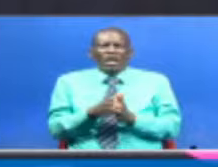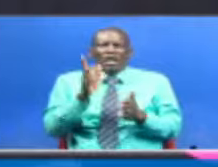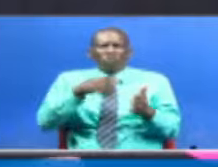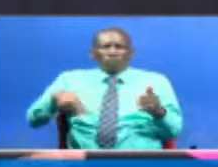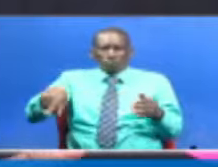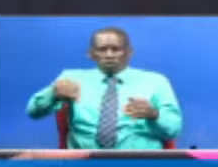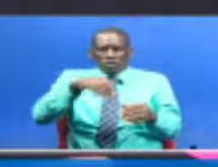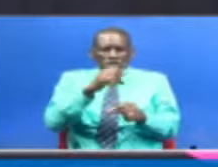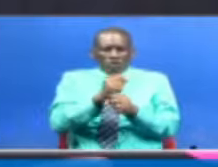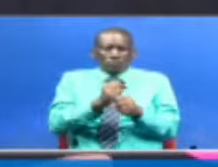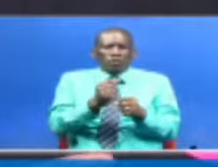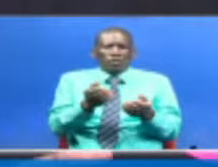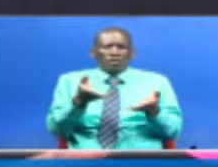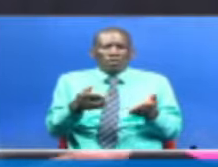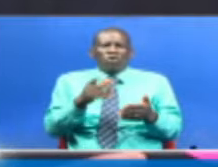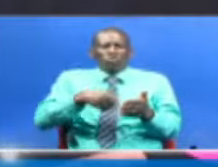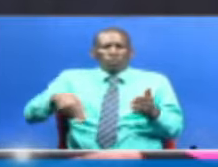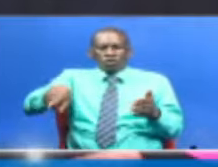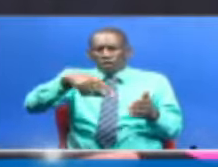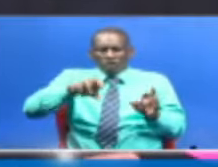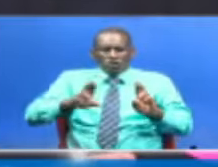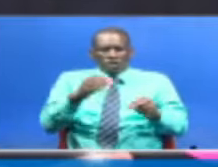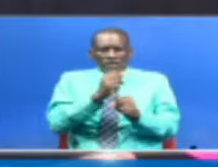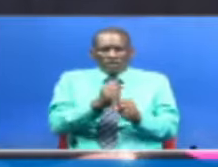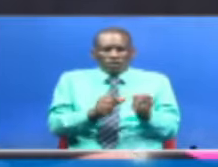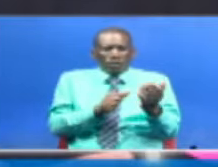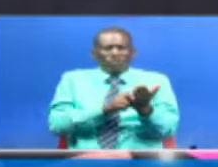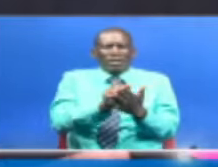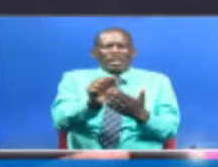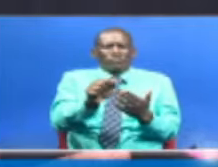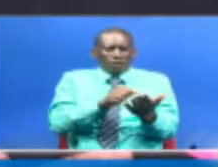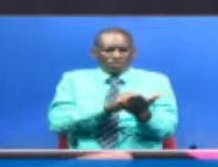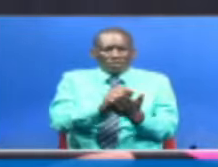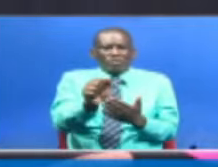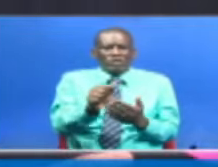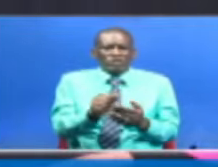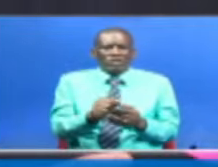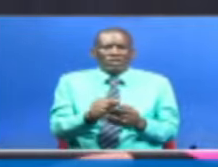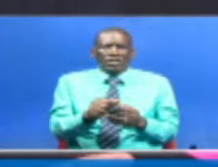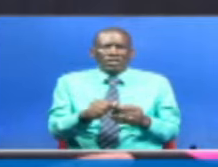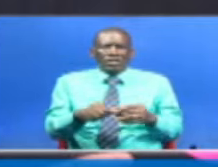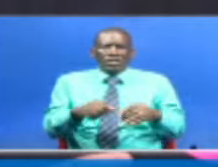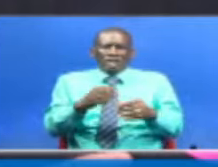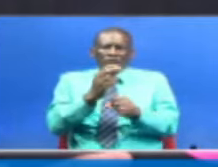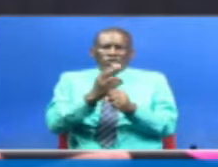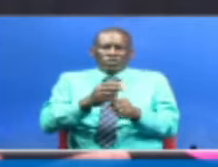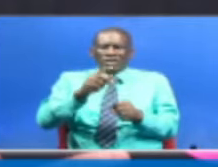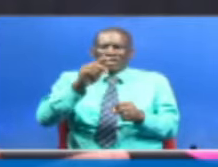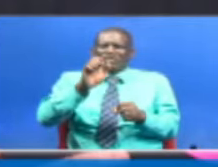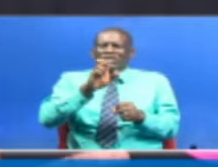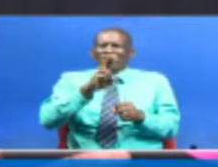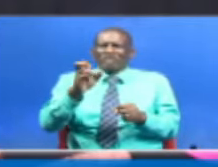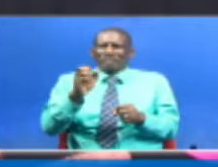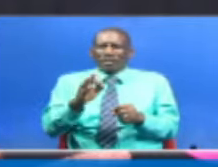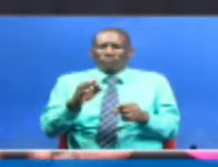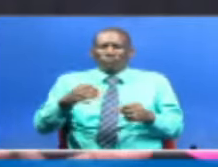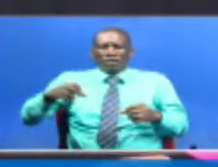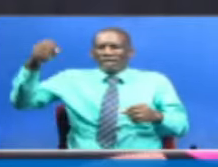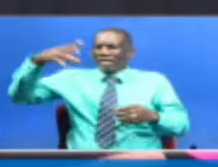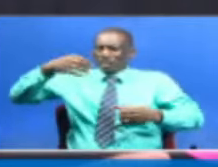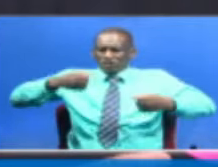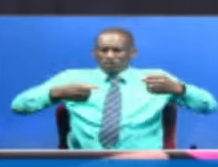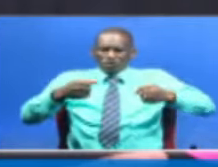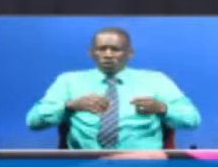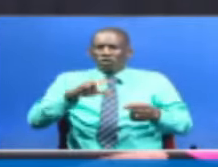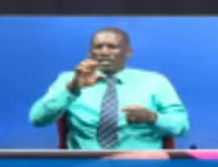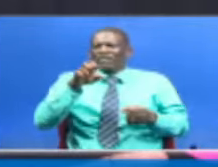we're going to do, or what we've done already, is published a time of use tariff for electric vehicle, or EV